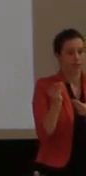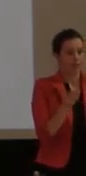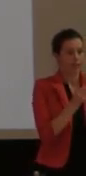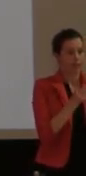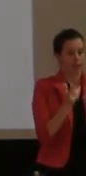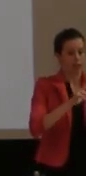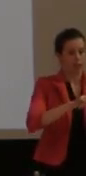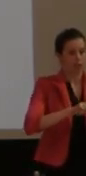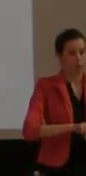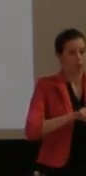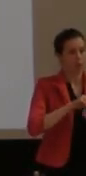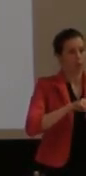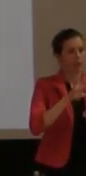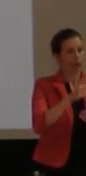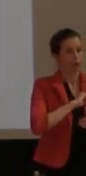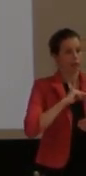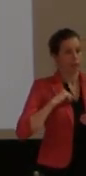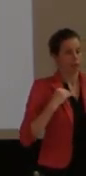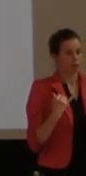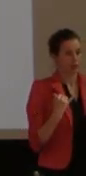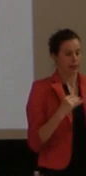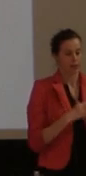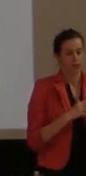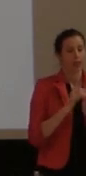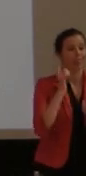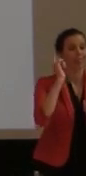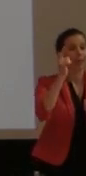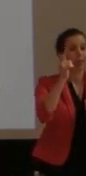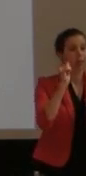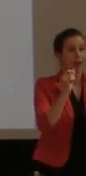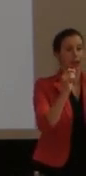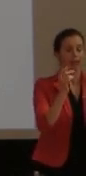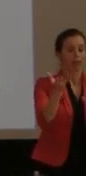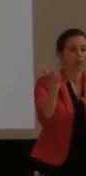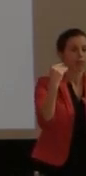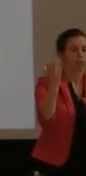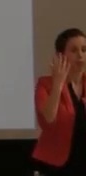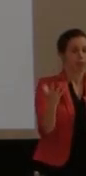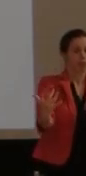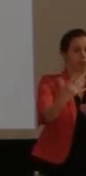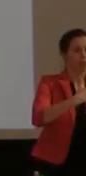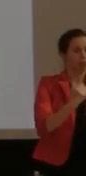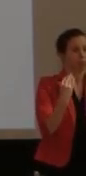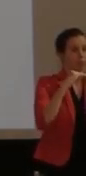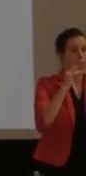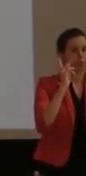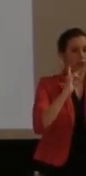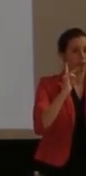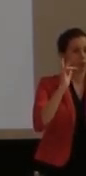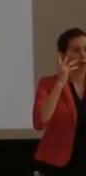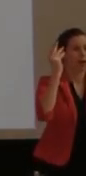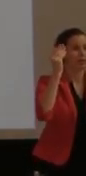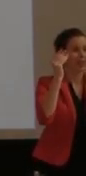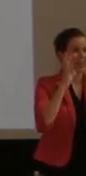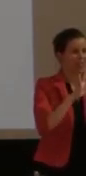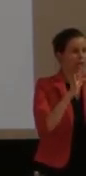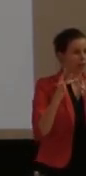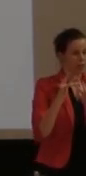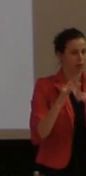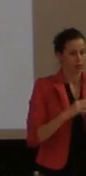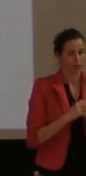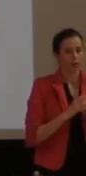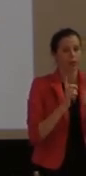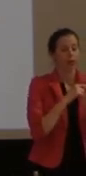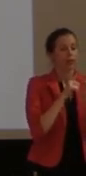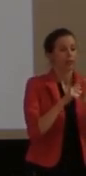current members. And later, they'll be able to enroll people who are outside of their membership. And finally, we have the